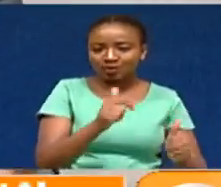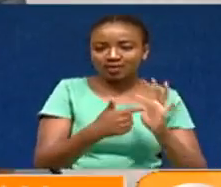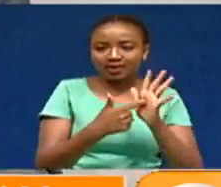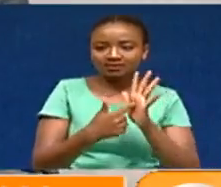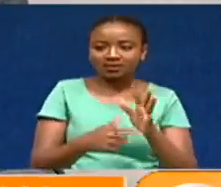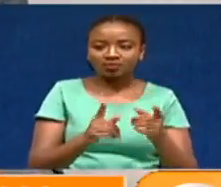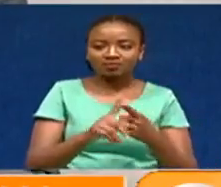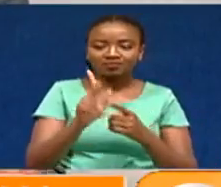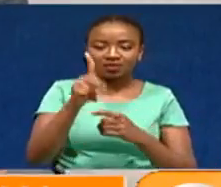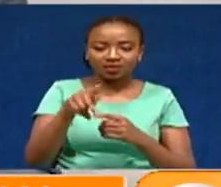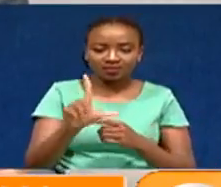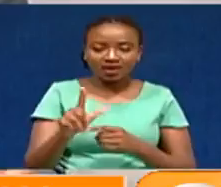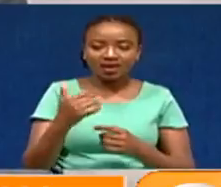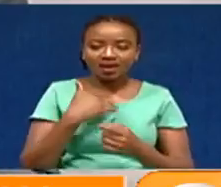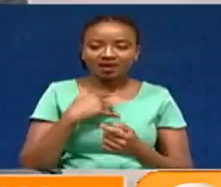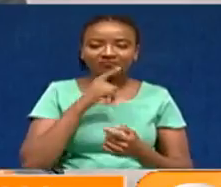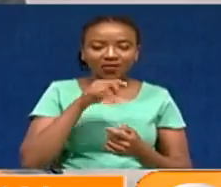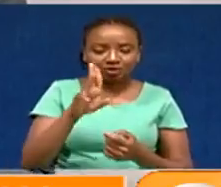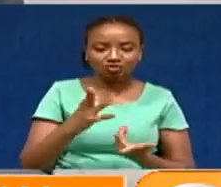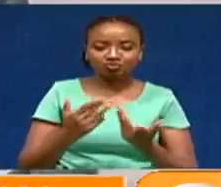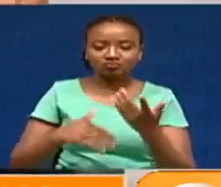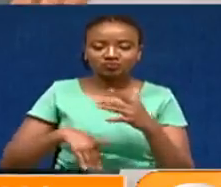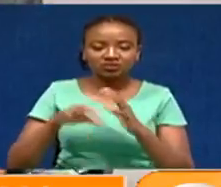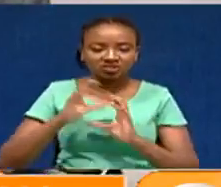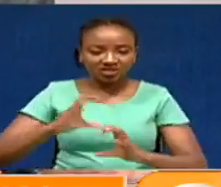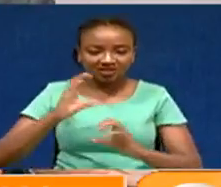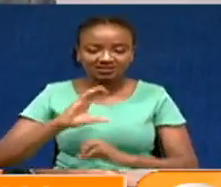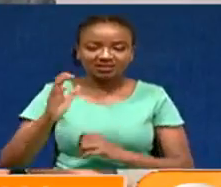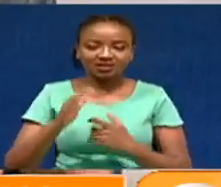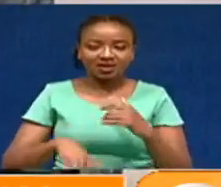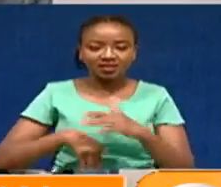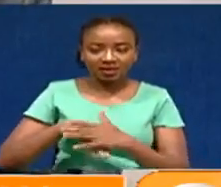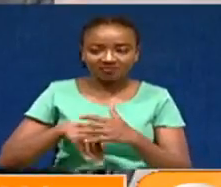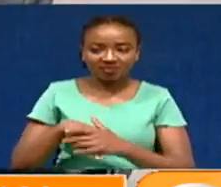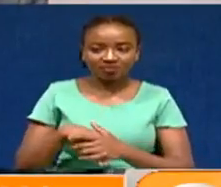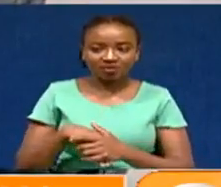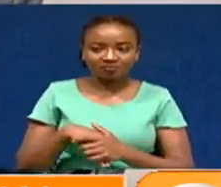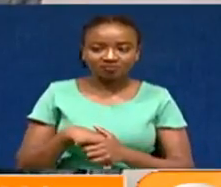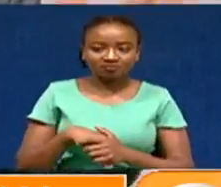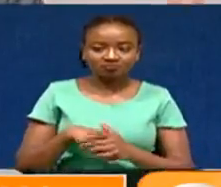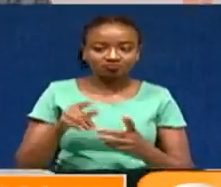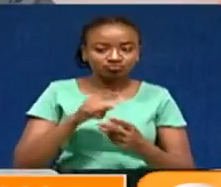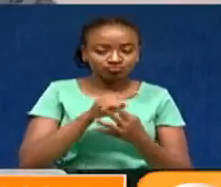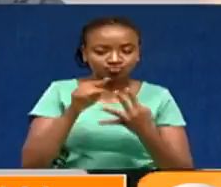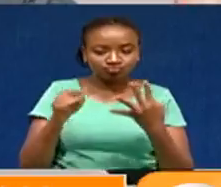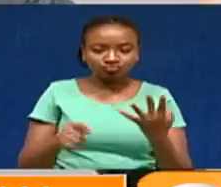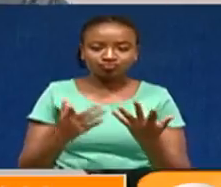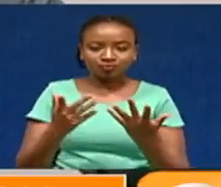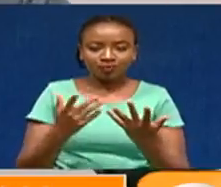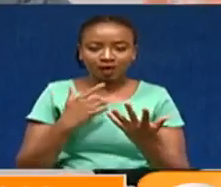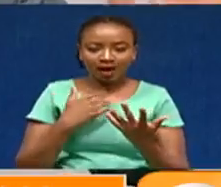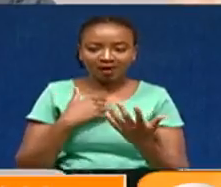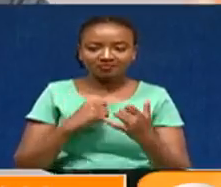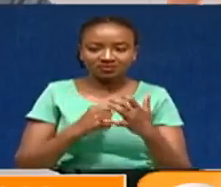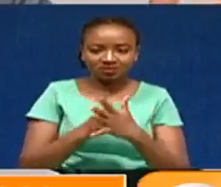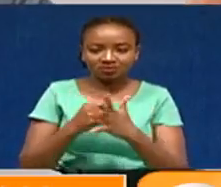Premier League, you have Man United, Arsenal, Chelsea, Liverpool. These clubs are privately owned. These clubs are invested into by